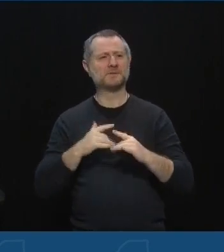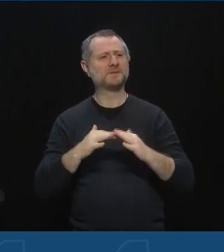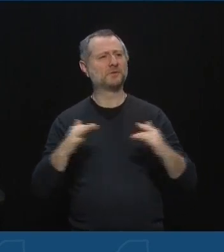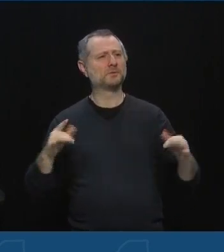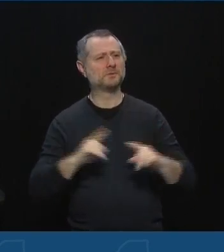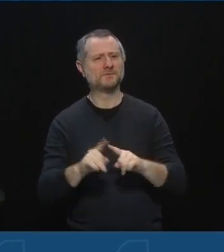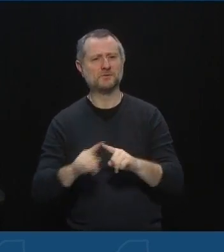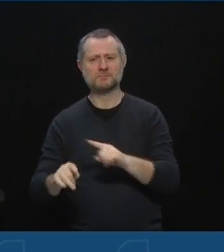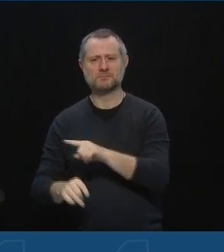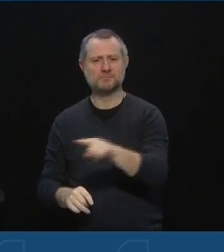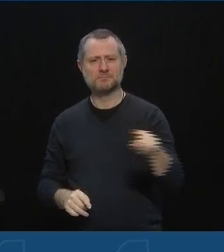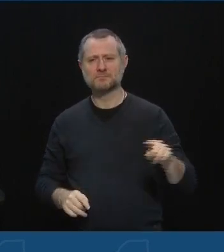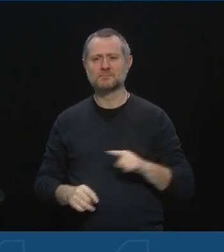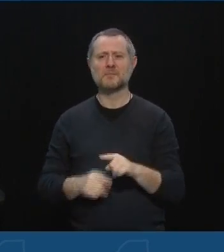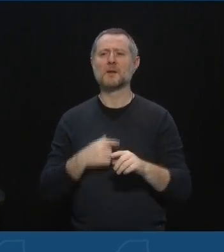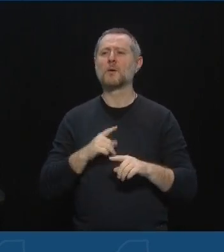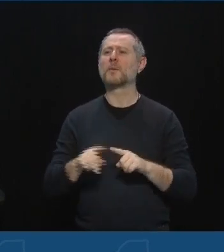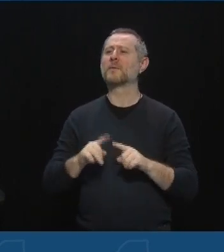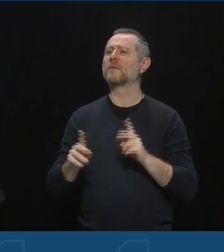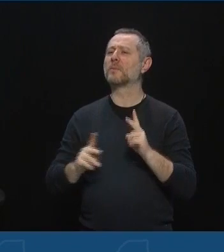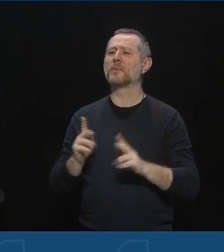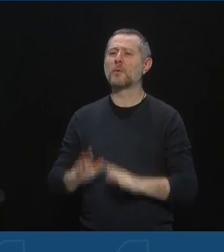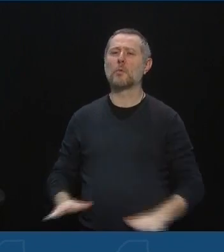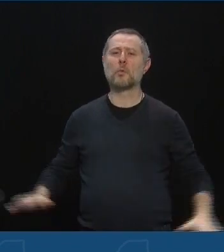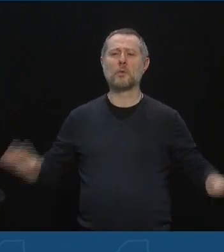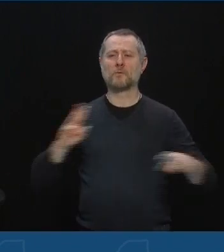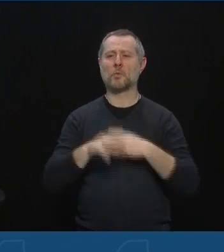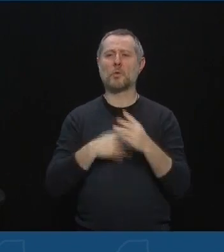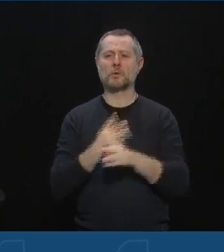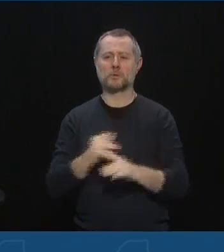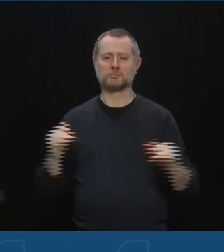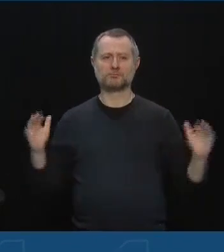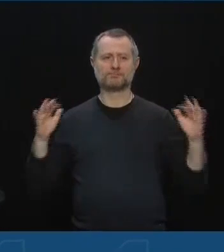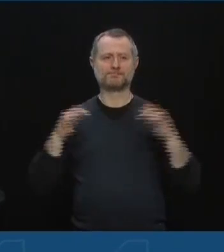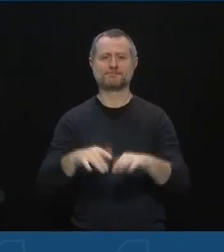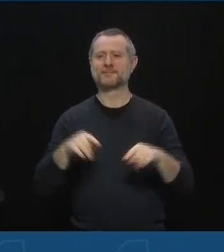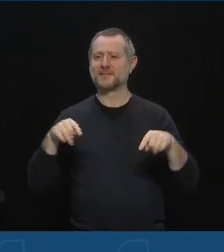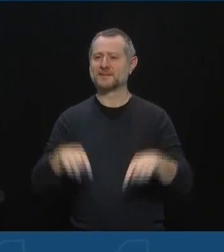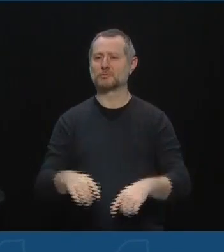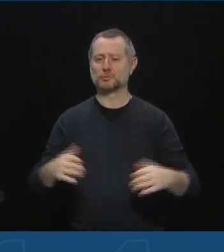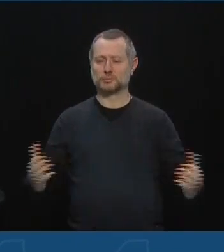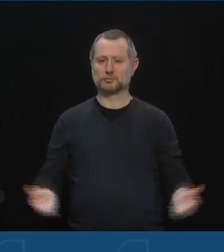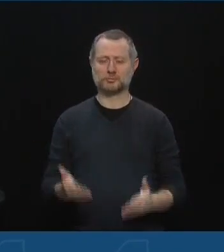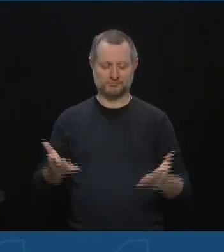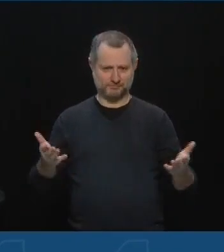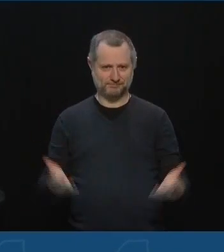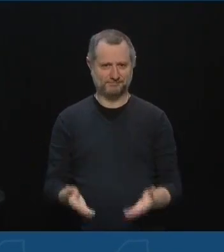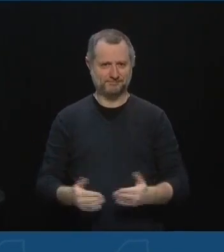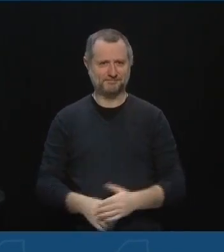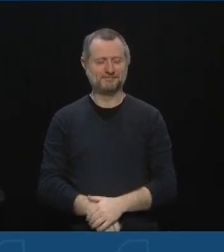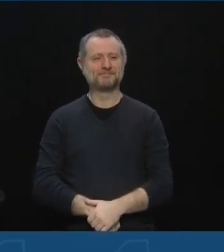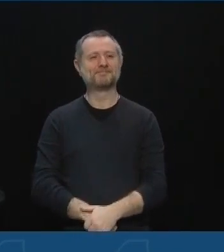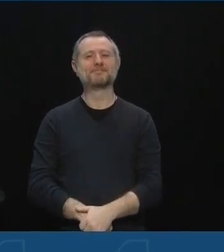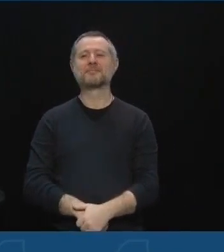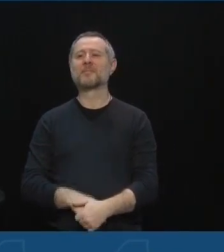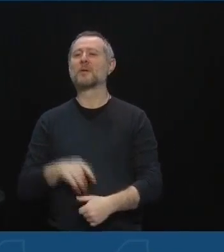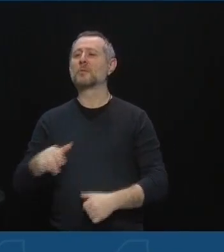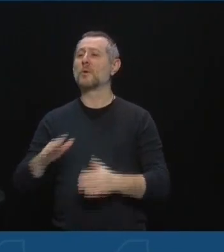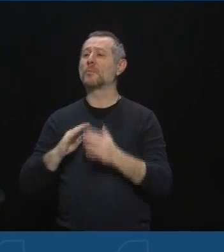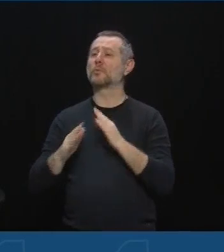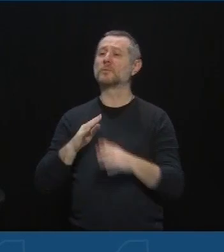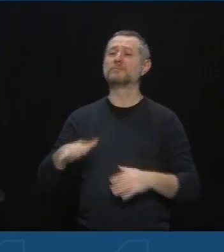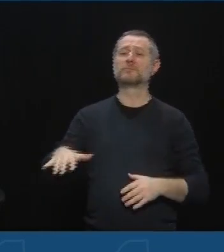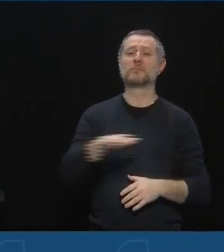people from every corner of this planet come and feel comfortable here. What we have done with making this community so welcoming